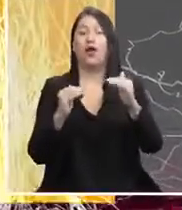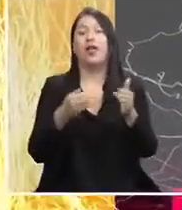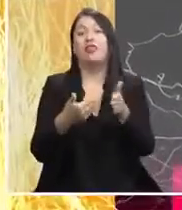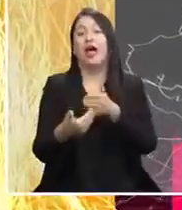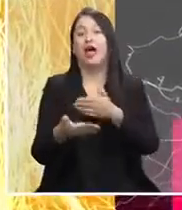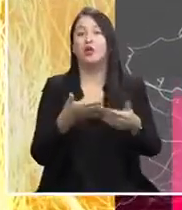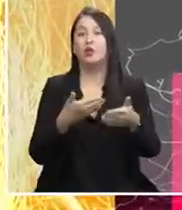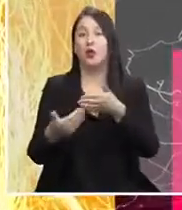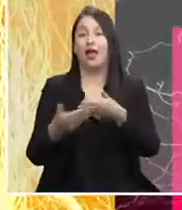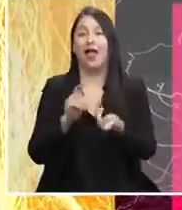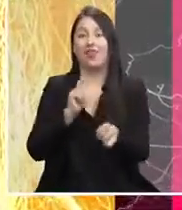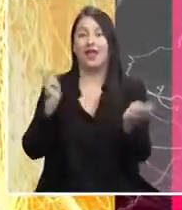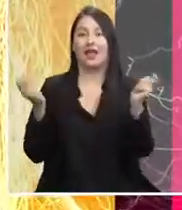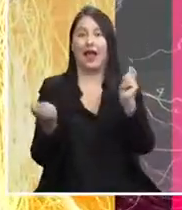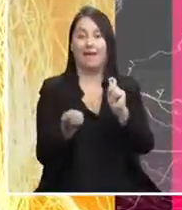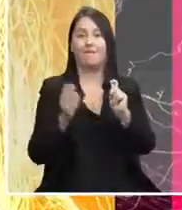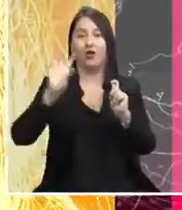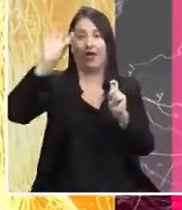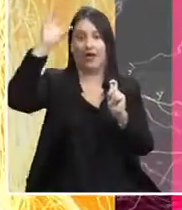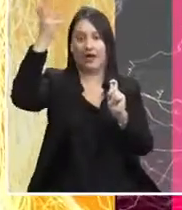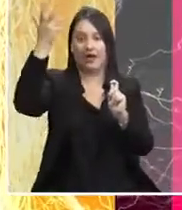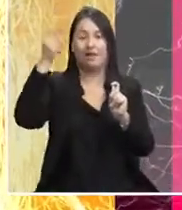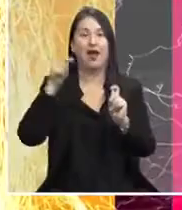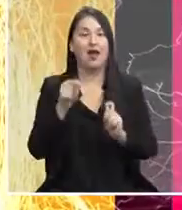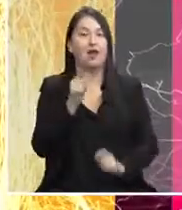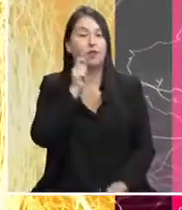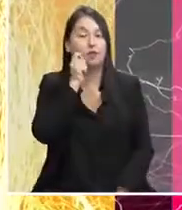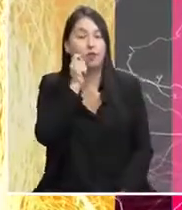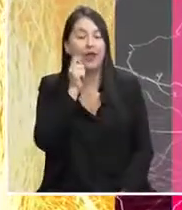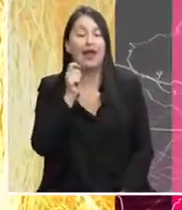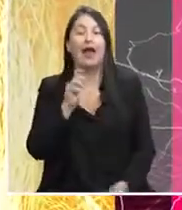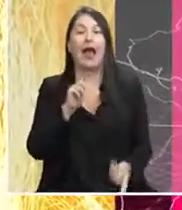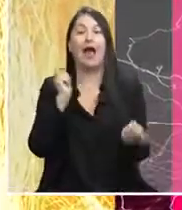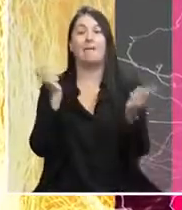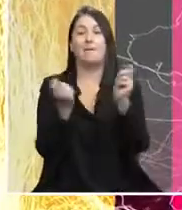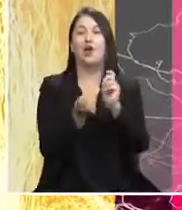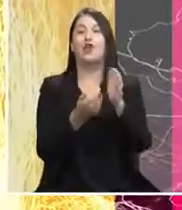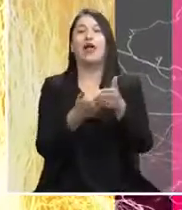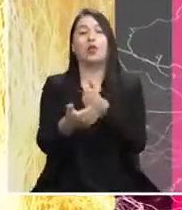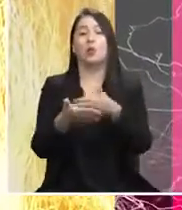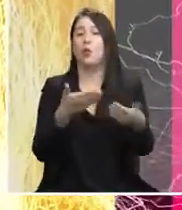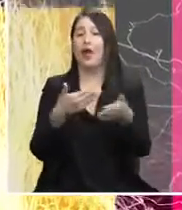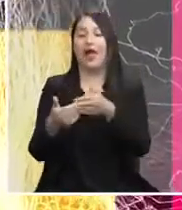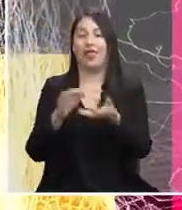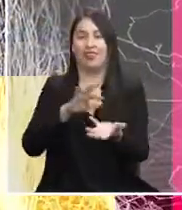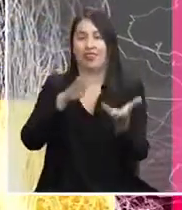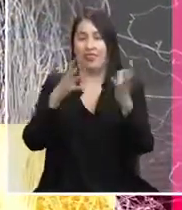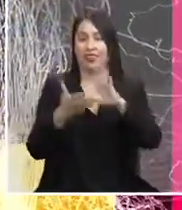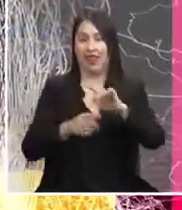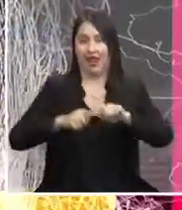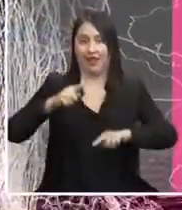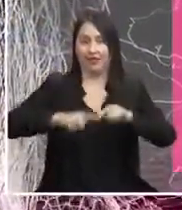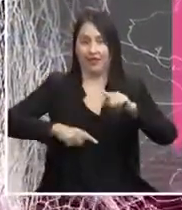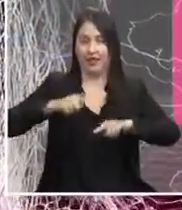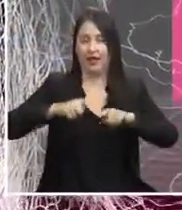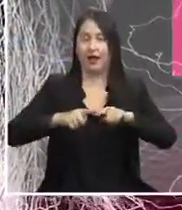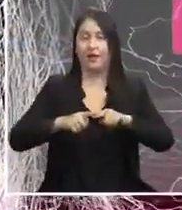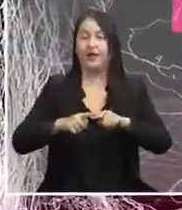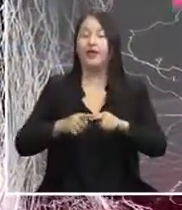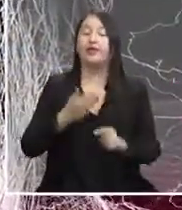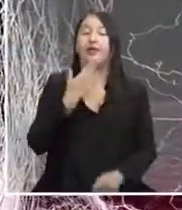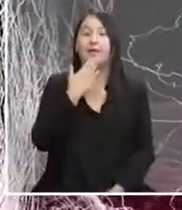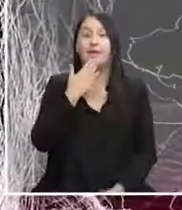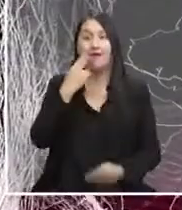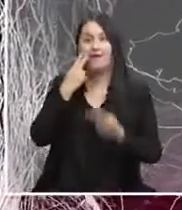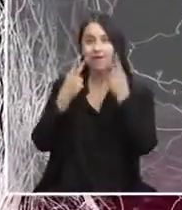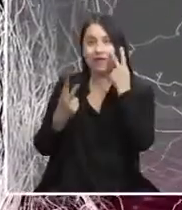of months or years. We started to see predictions about the possible effects of climate change in